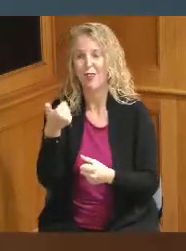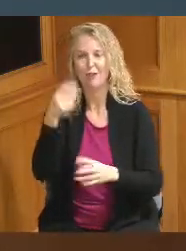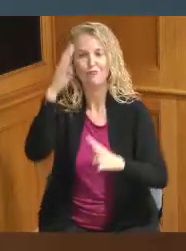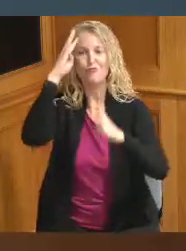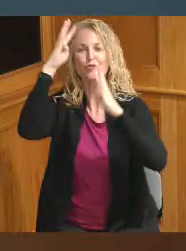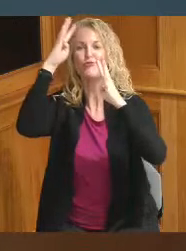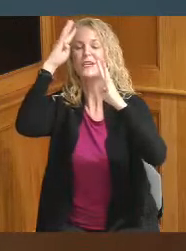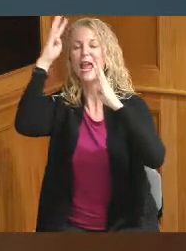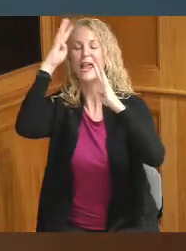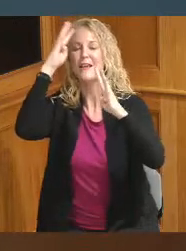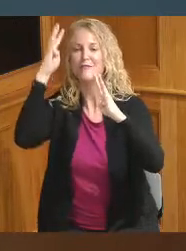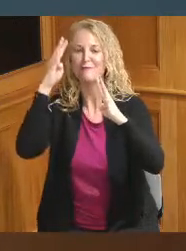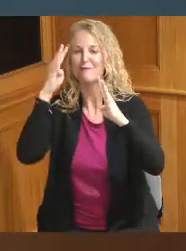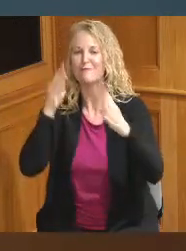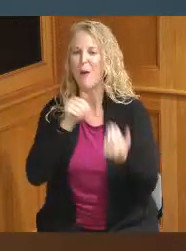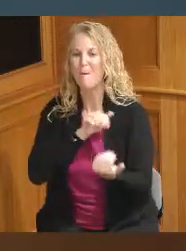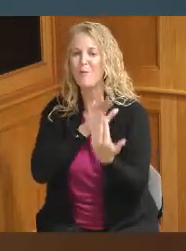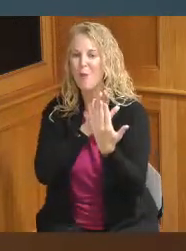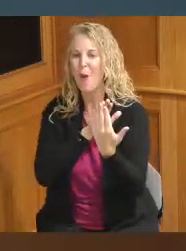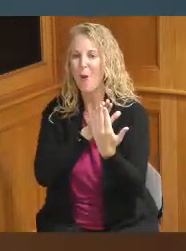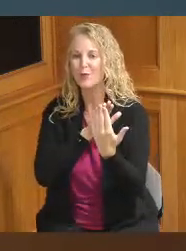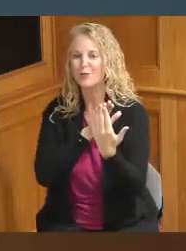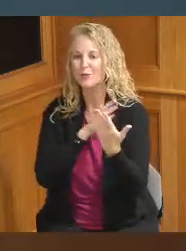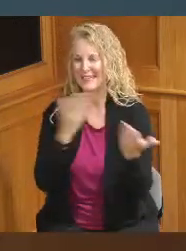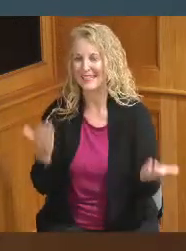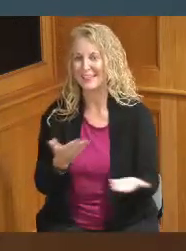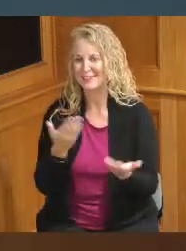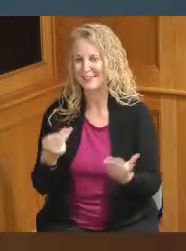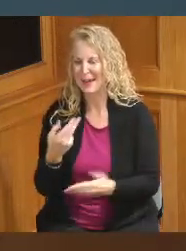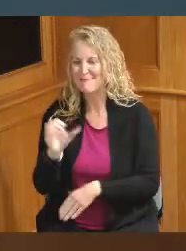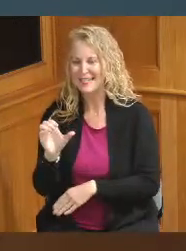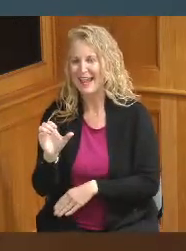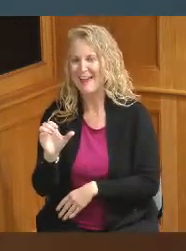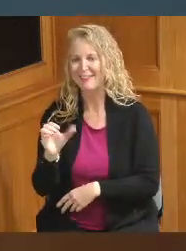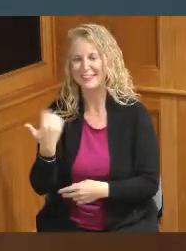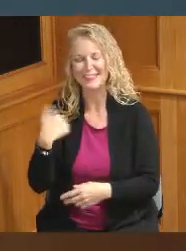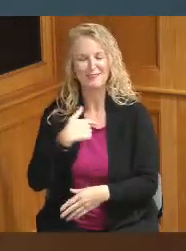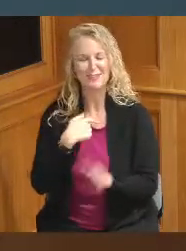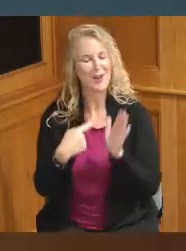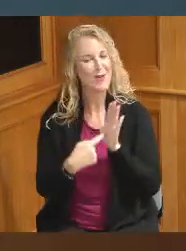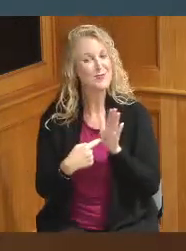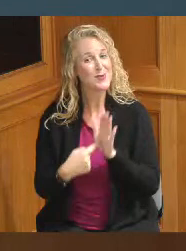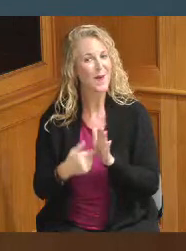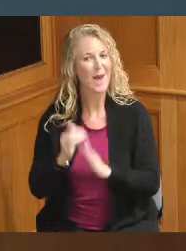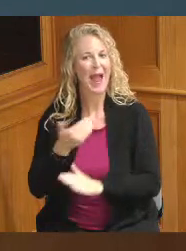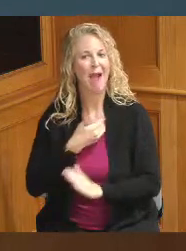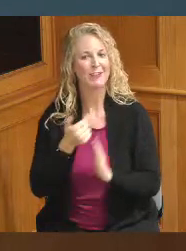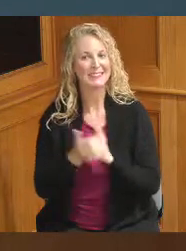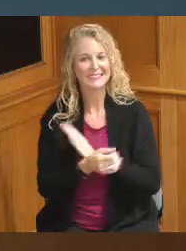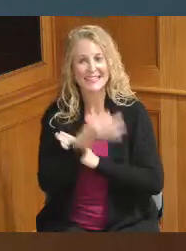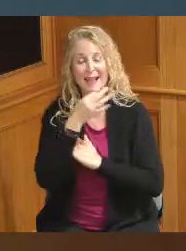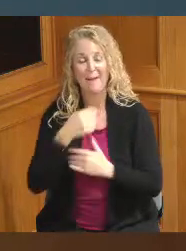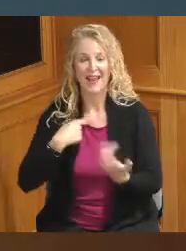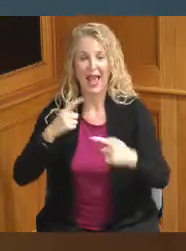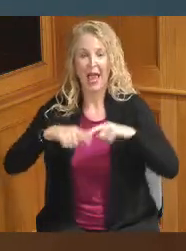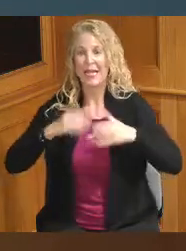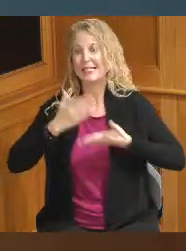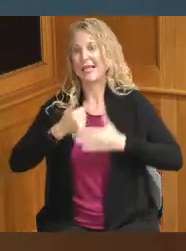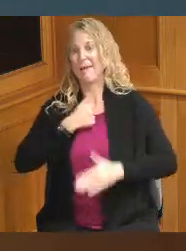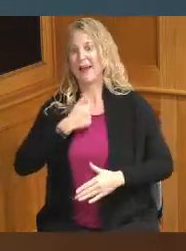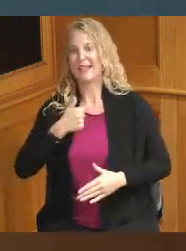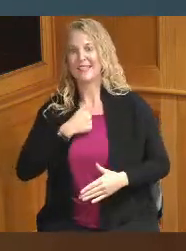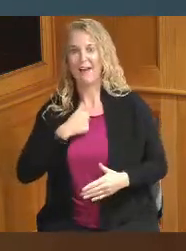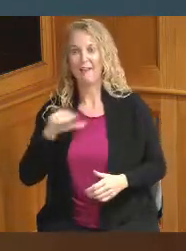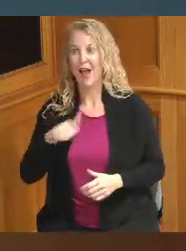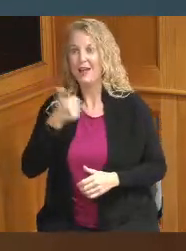way that things that we're doing here at Hamilton County. I can't help myself.